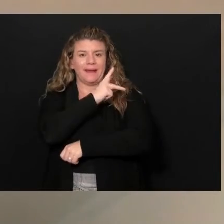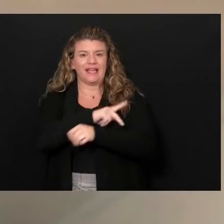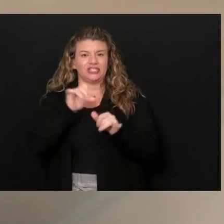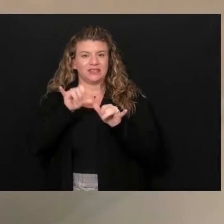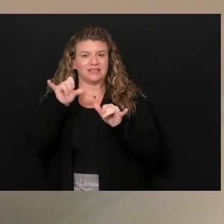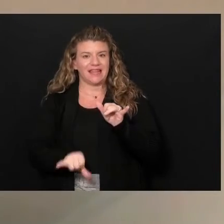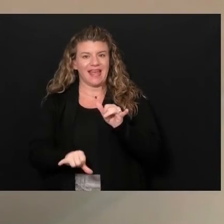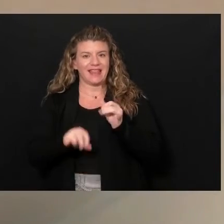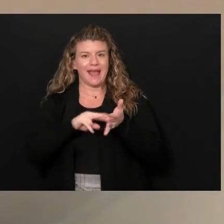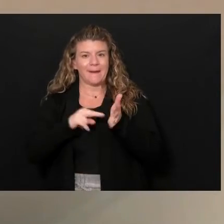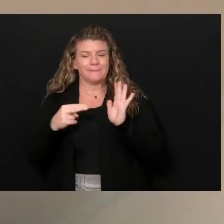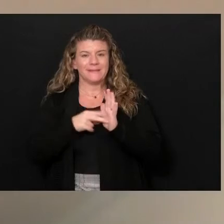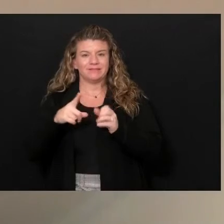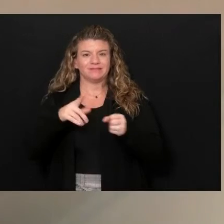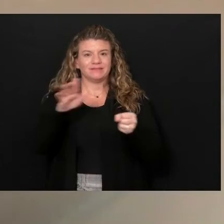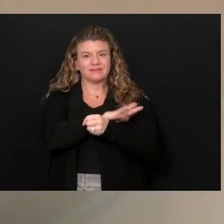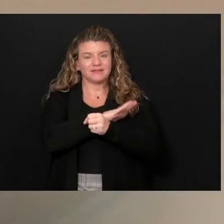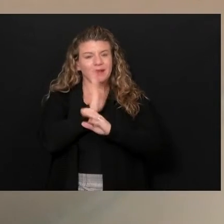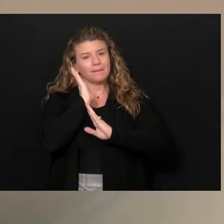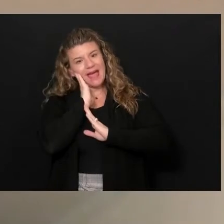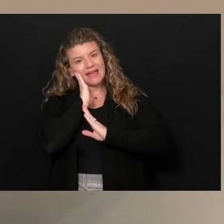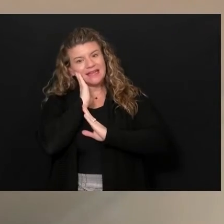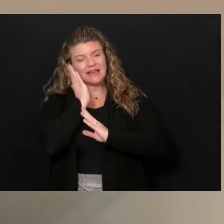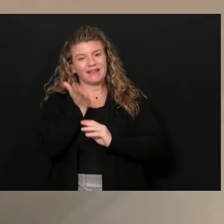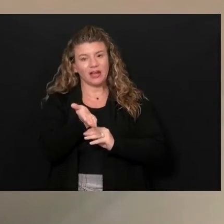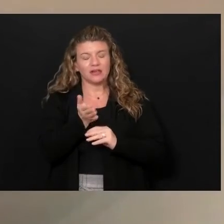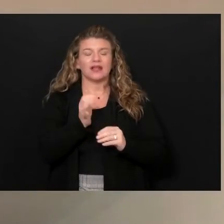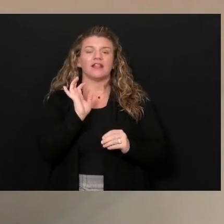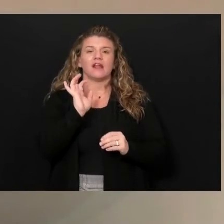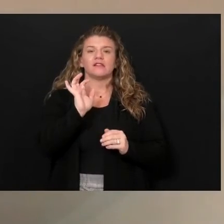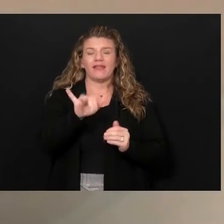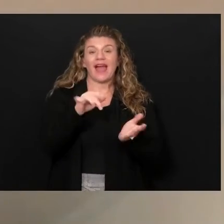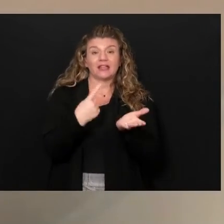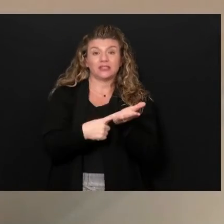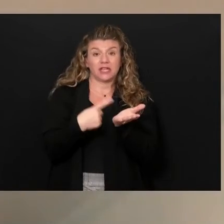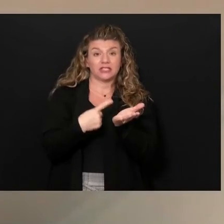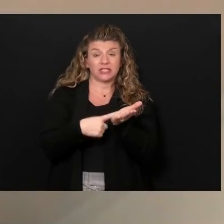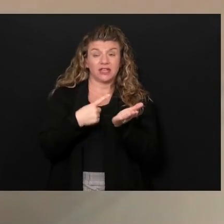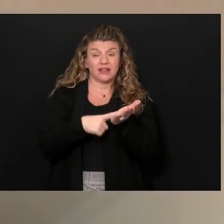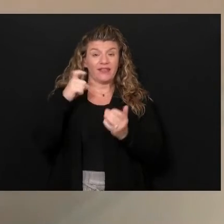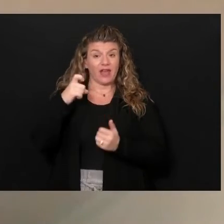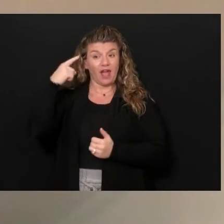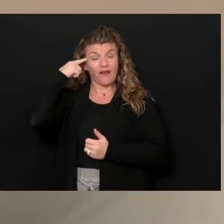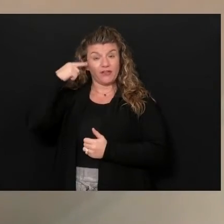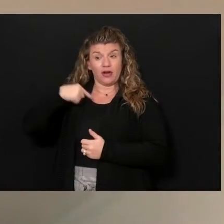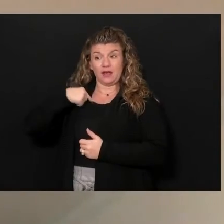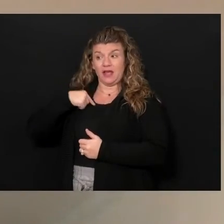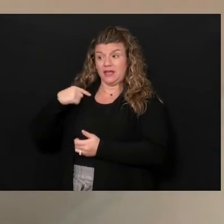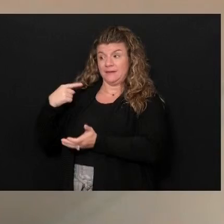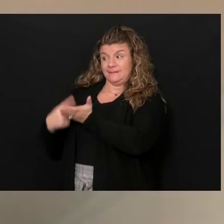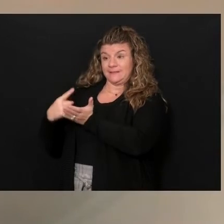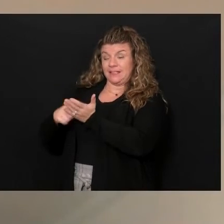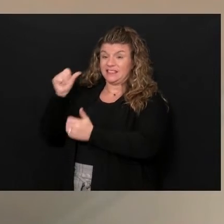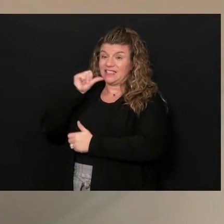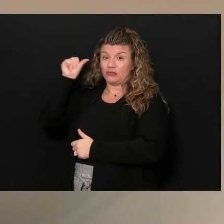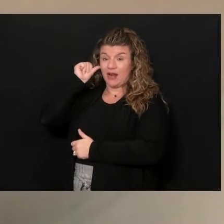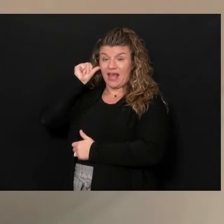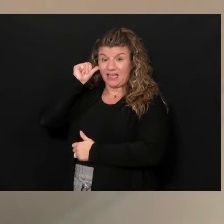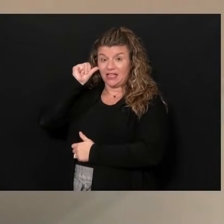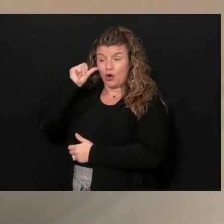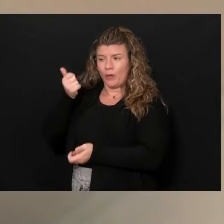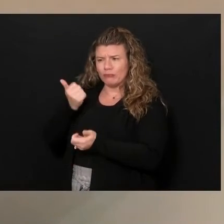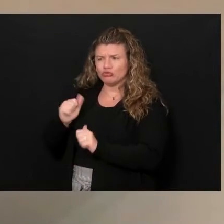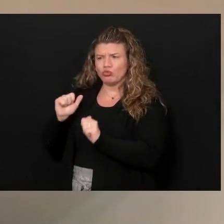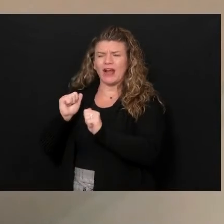up a hospital bed. So for instance, the discussion that the governor and I had yesterday was